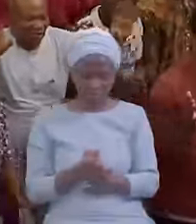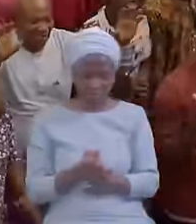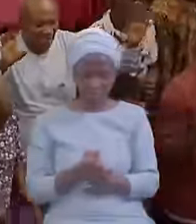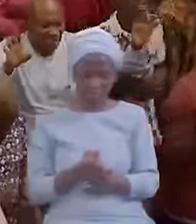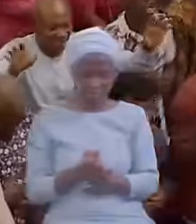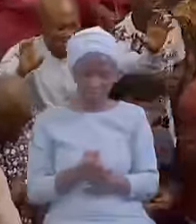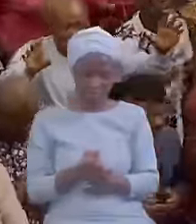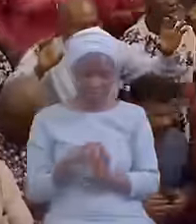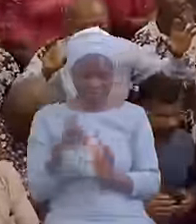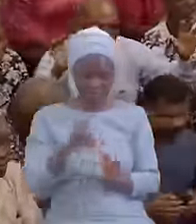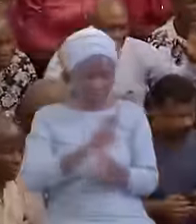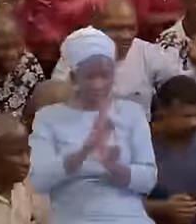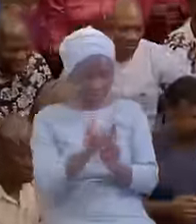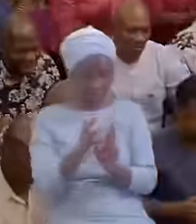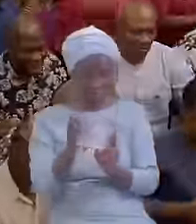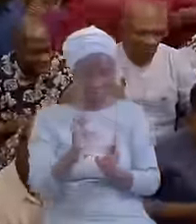You repent of sin.